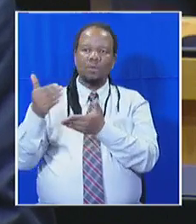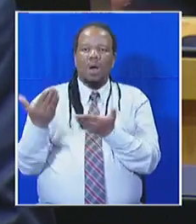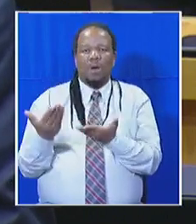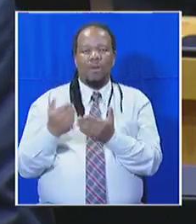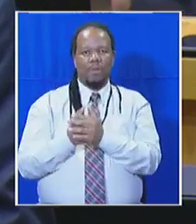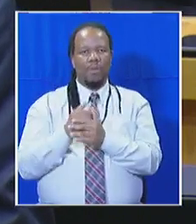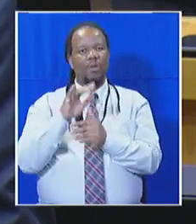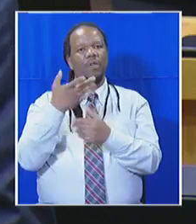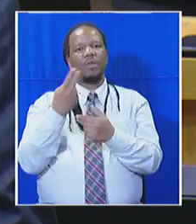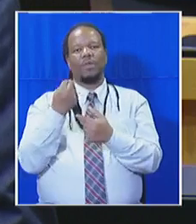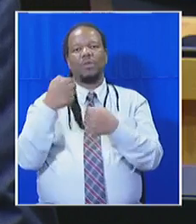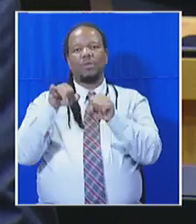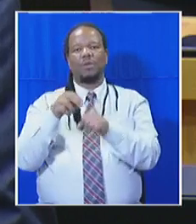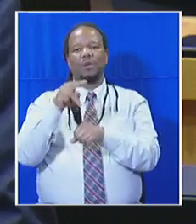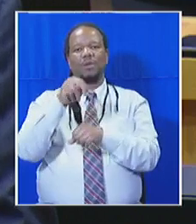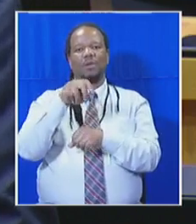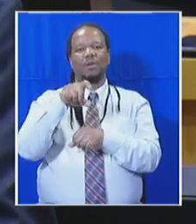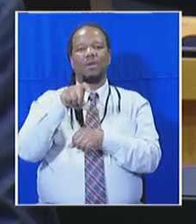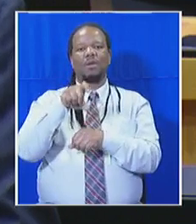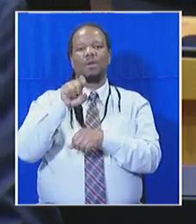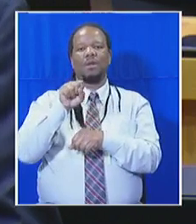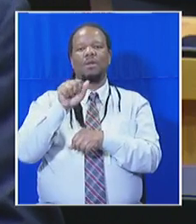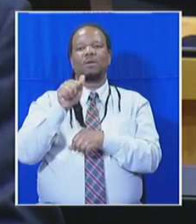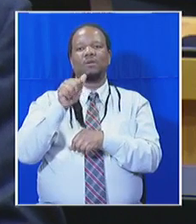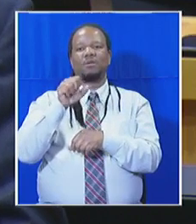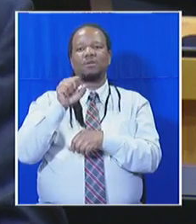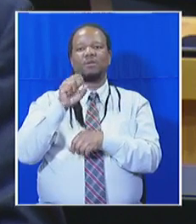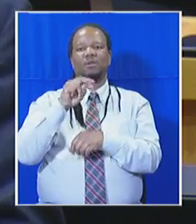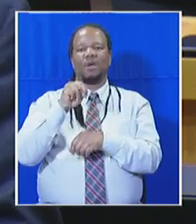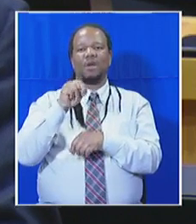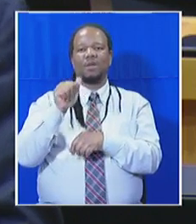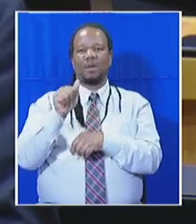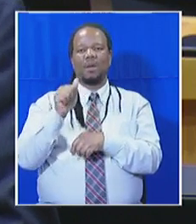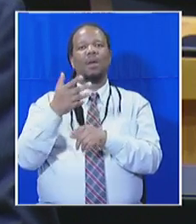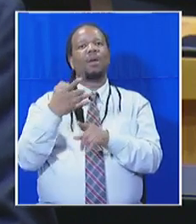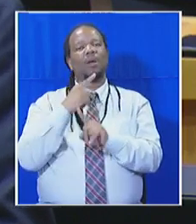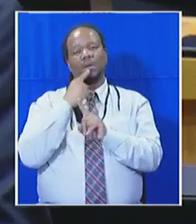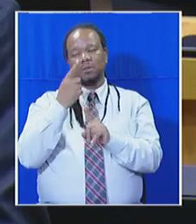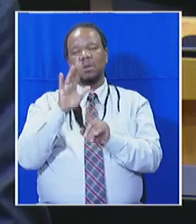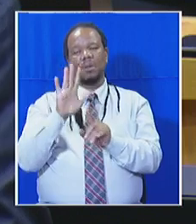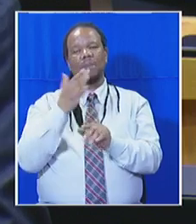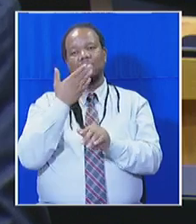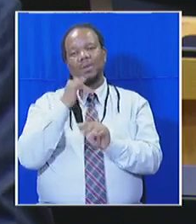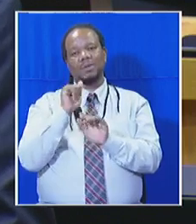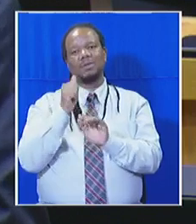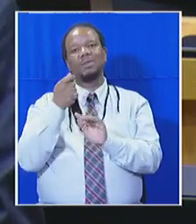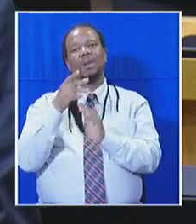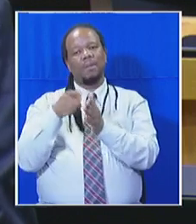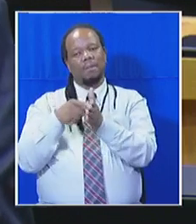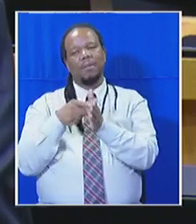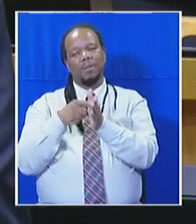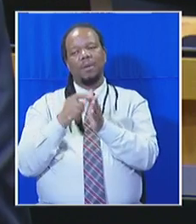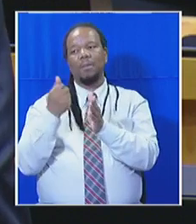of NSFAS, Mr. Ngasane, I have asked him in particular that he needs to prioritize this issue. And amongst